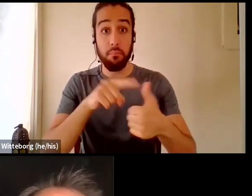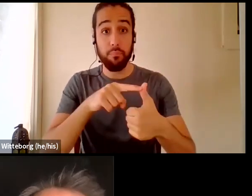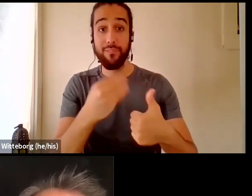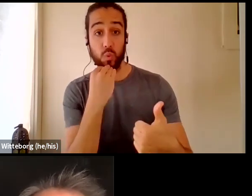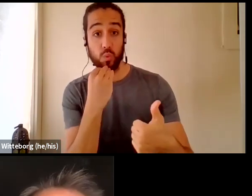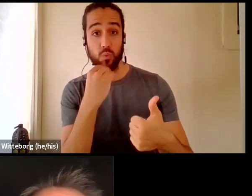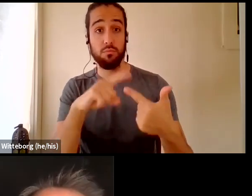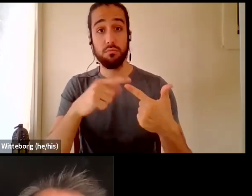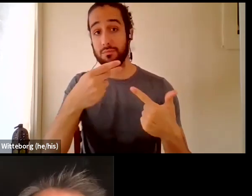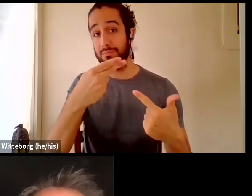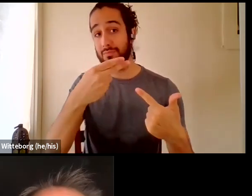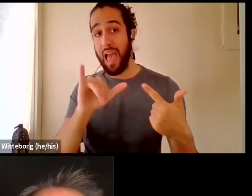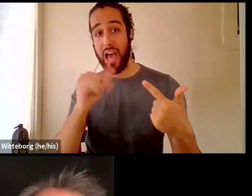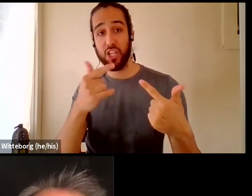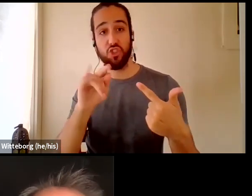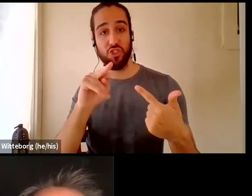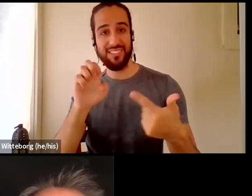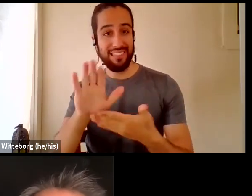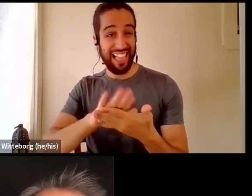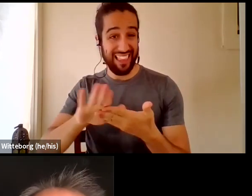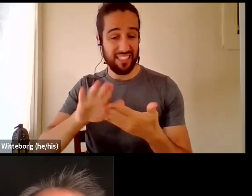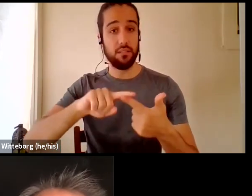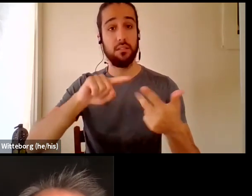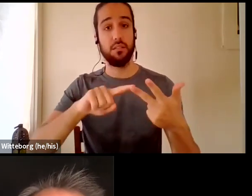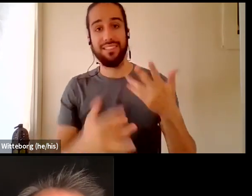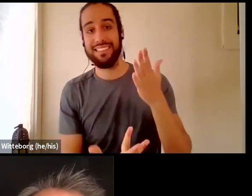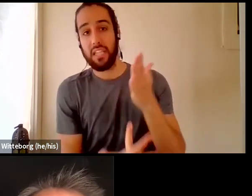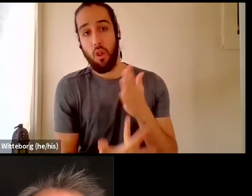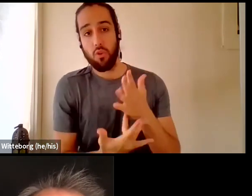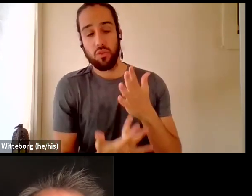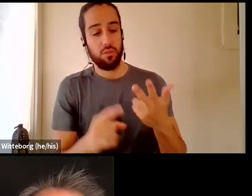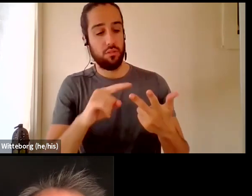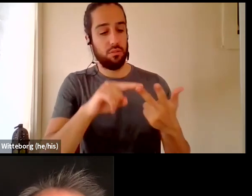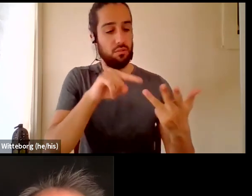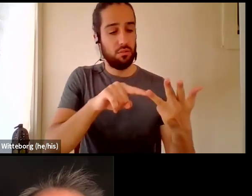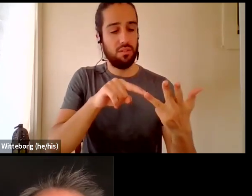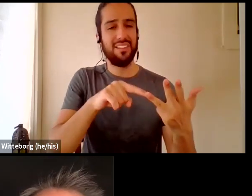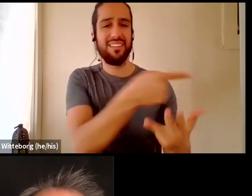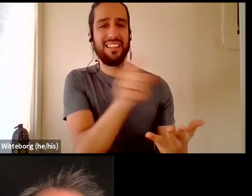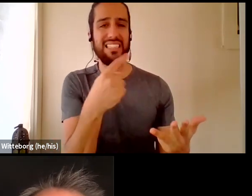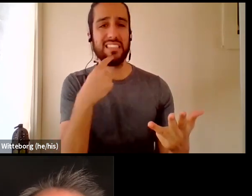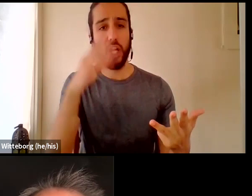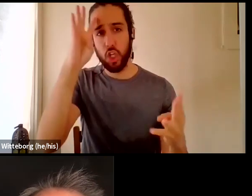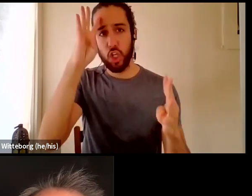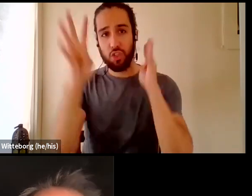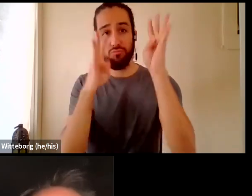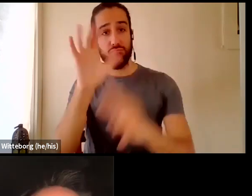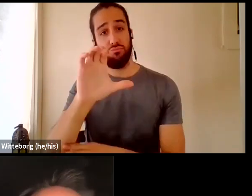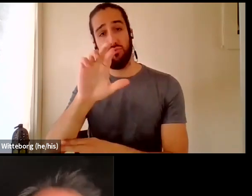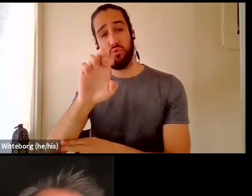hygiene, technology, and what they're saying, creativity, but for me, I interpret that as spirit,